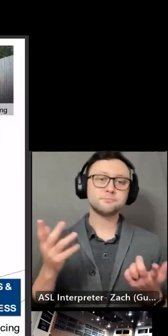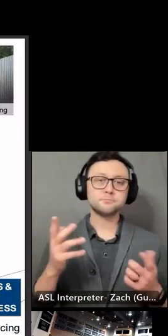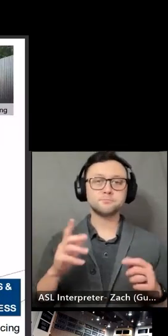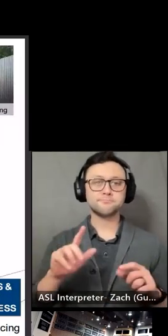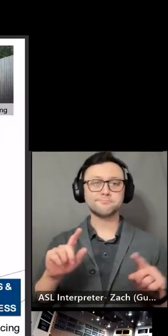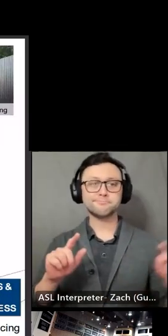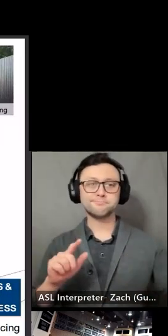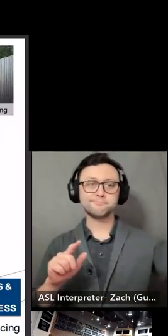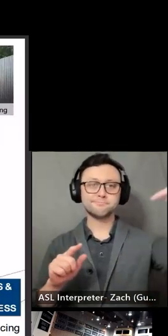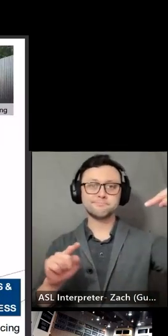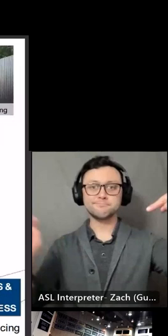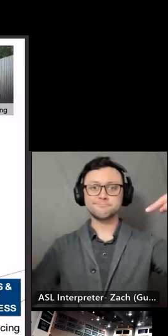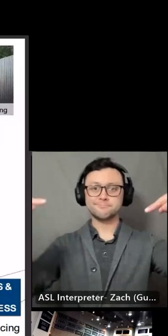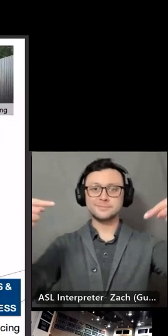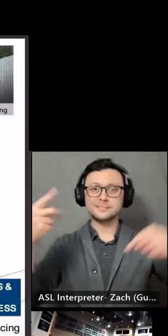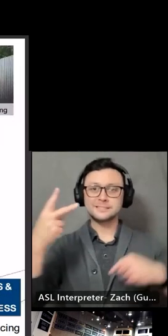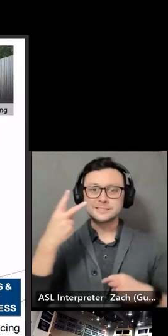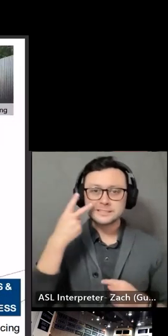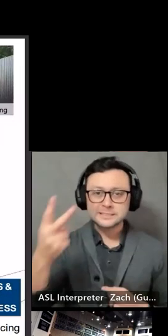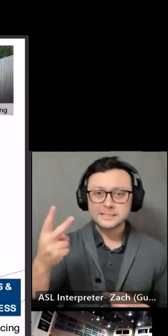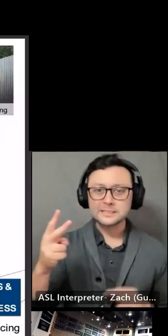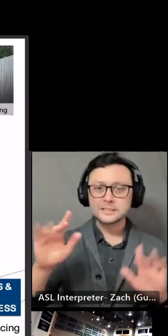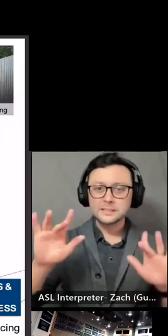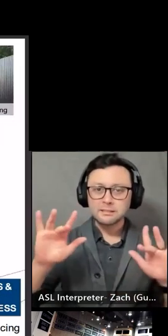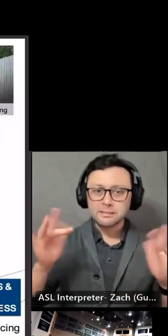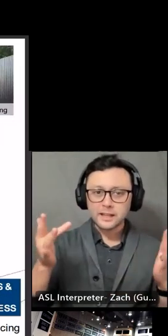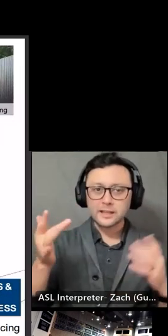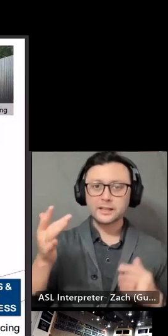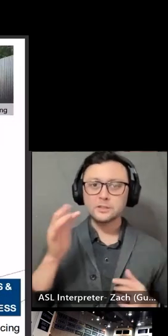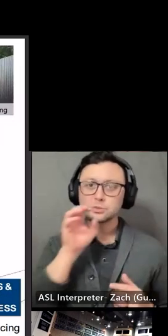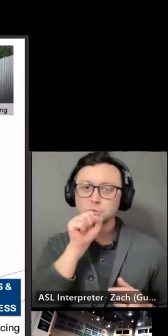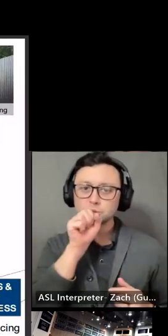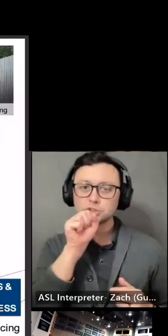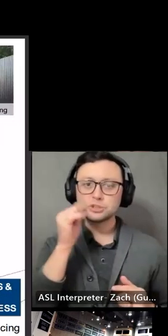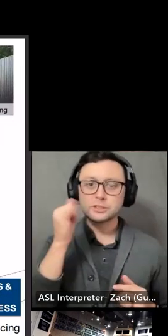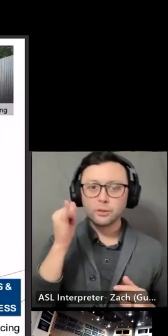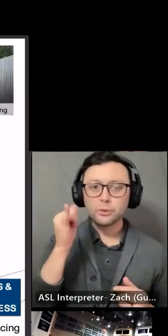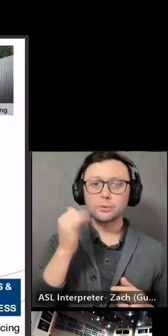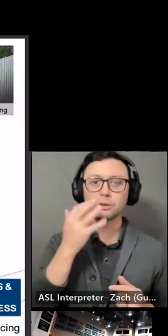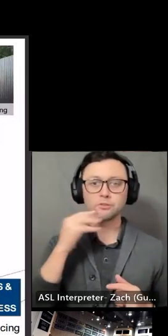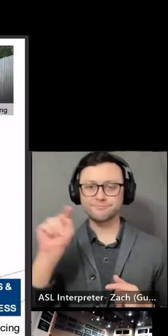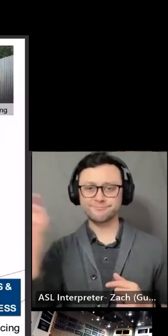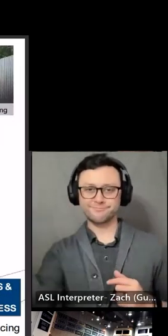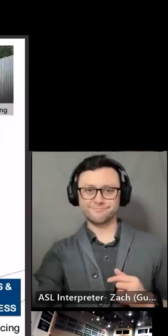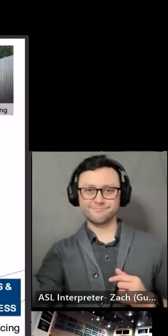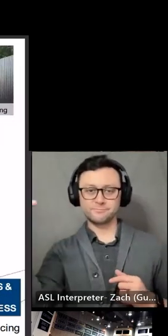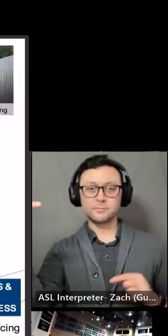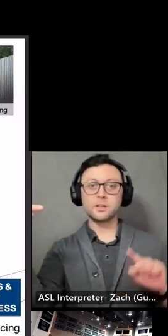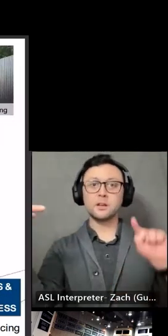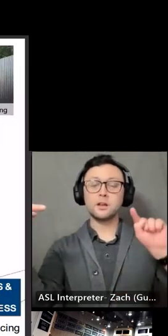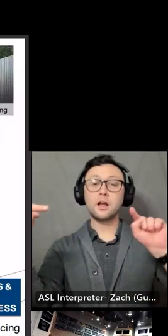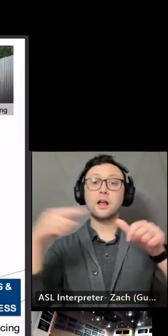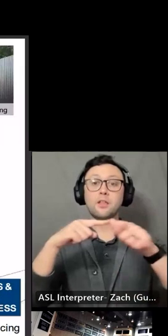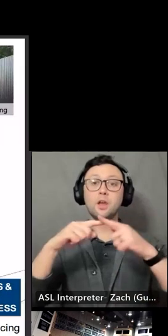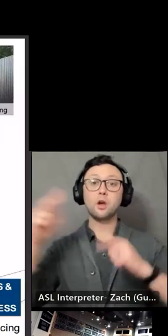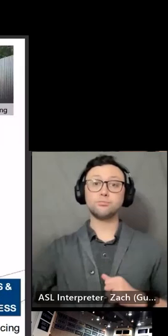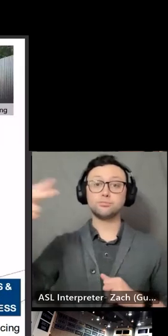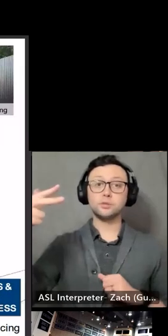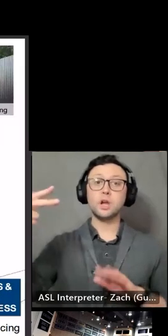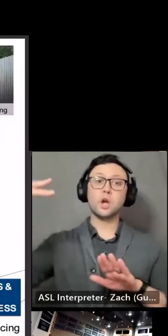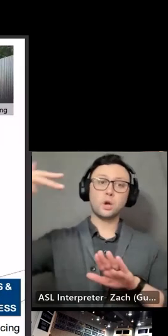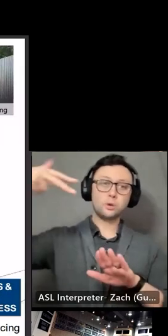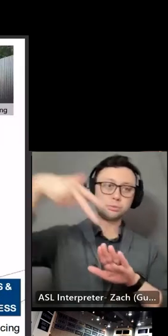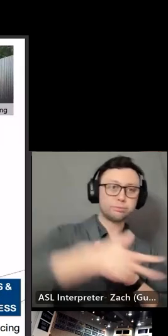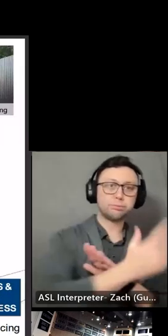back corner where you see that sort of light orange area, and then exiting via Forest Hill Street, they'd only